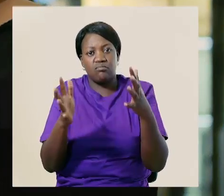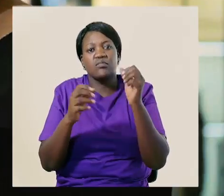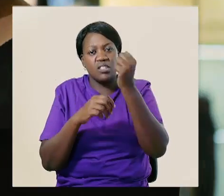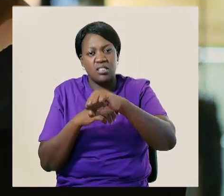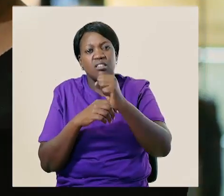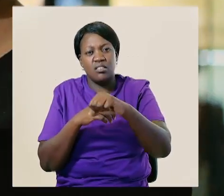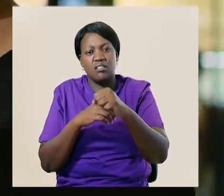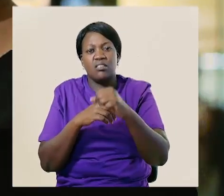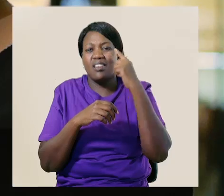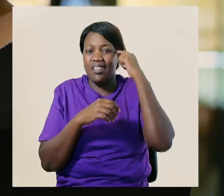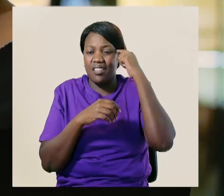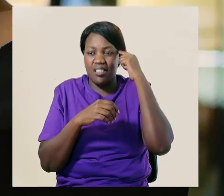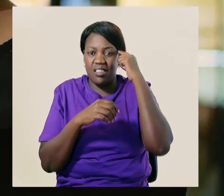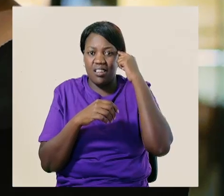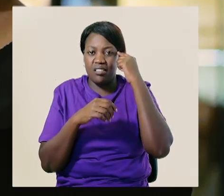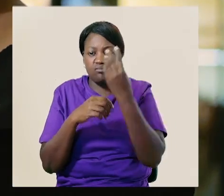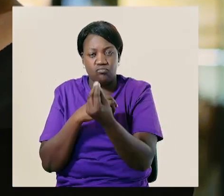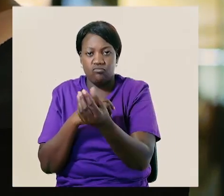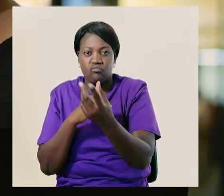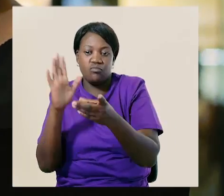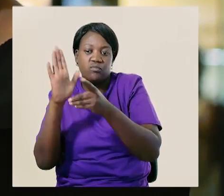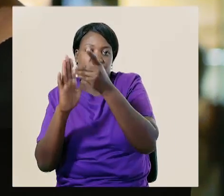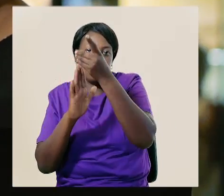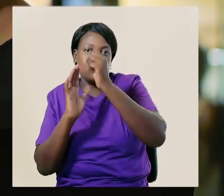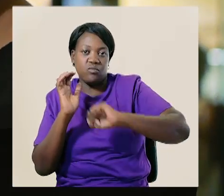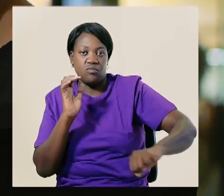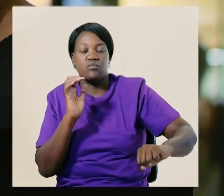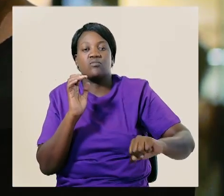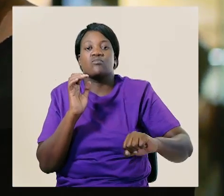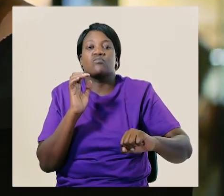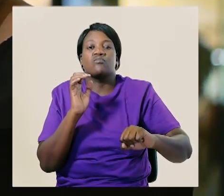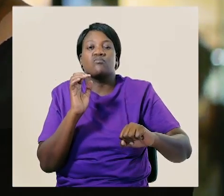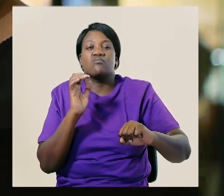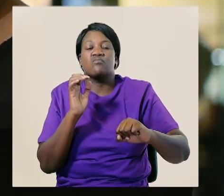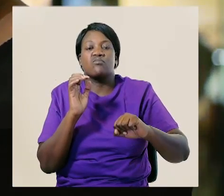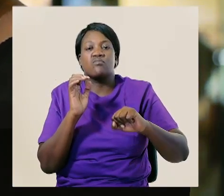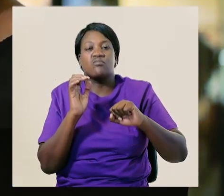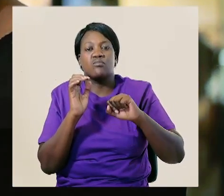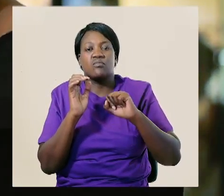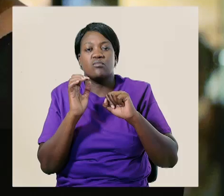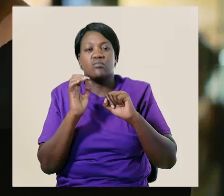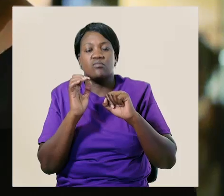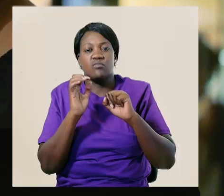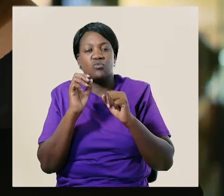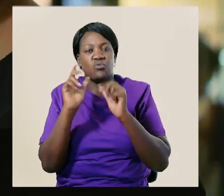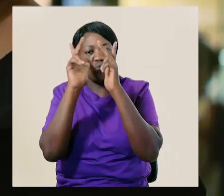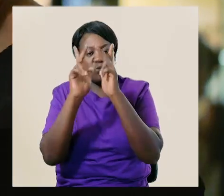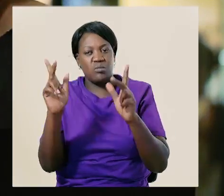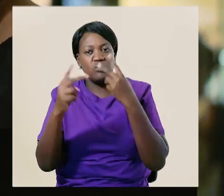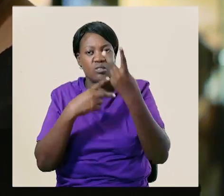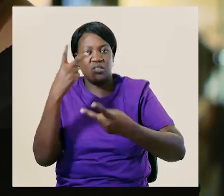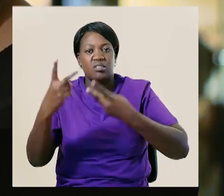Yes, obviously I think we have enough capital to develop the land because we have a lot of tourists in